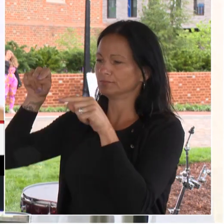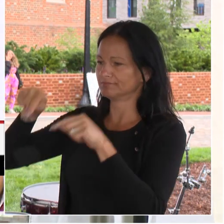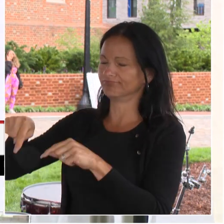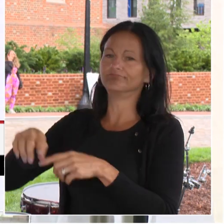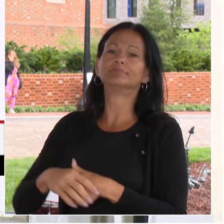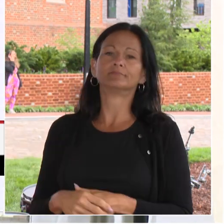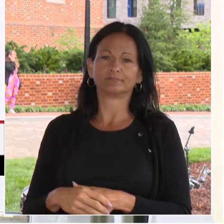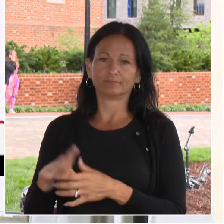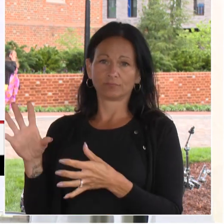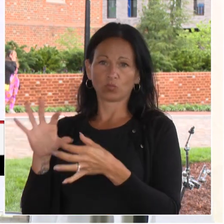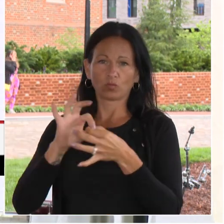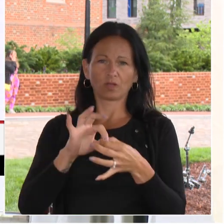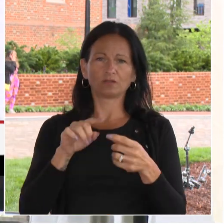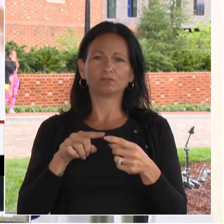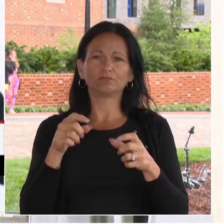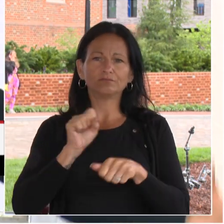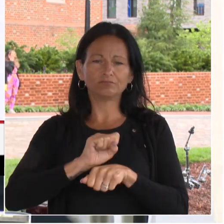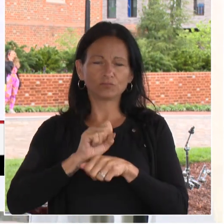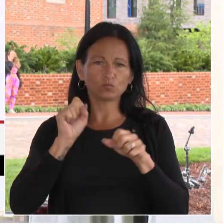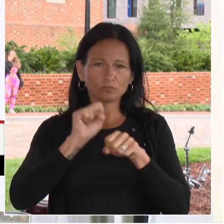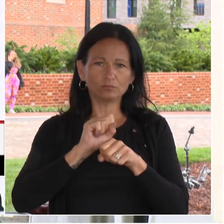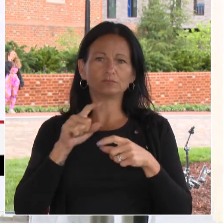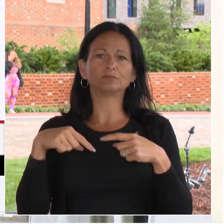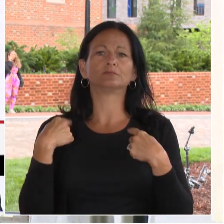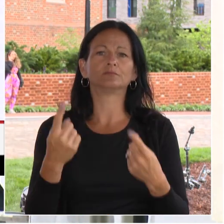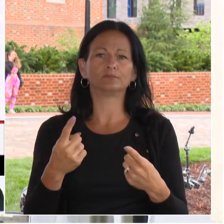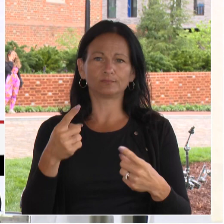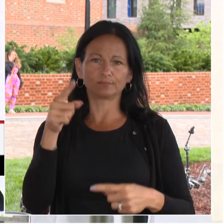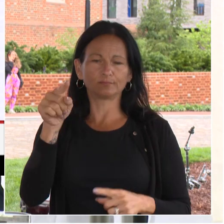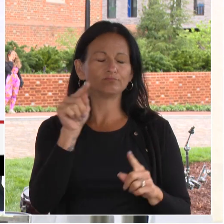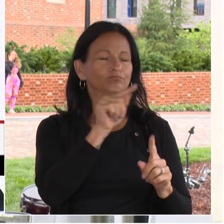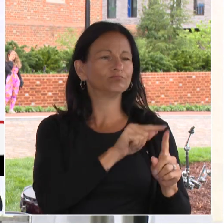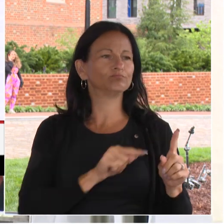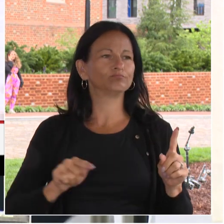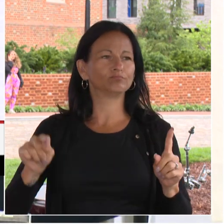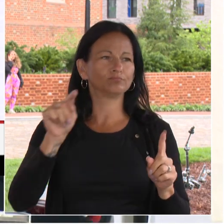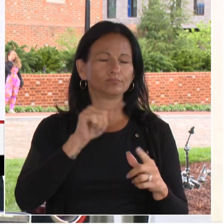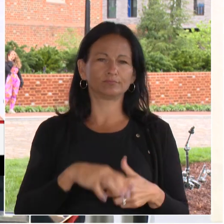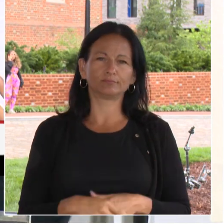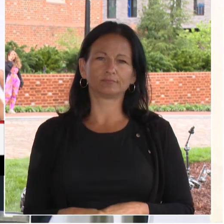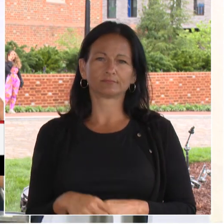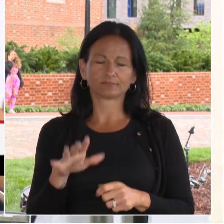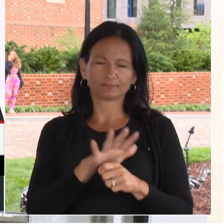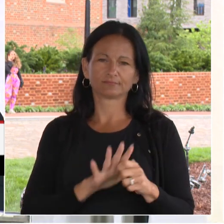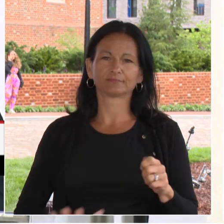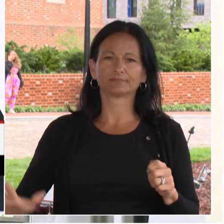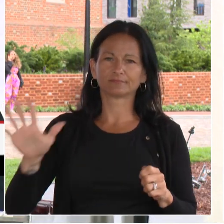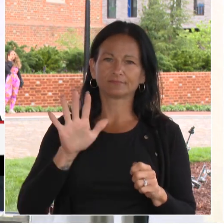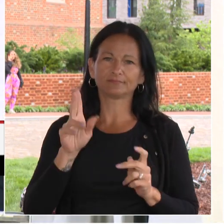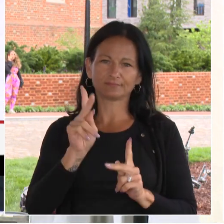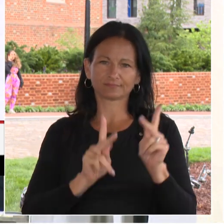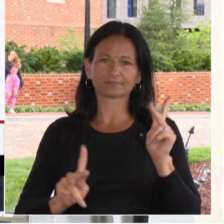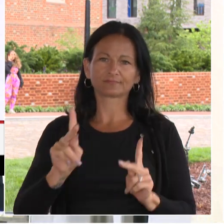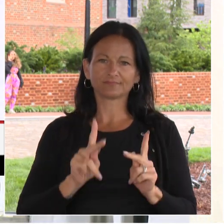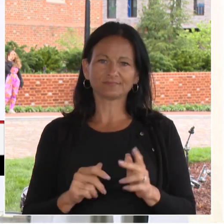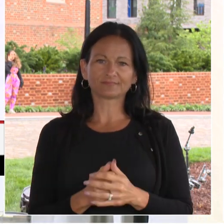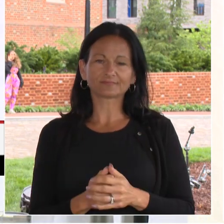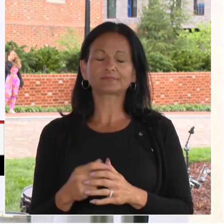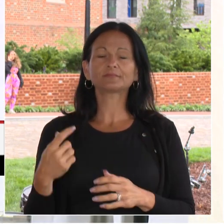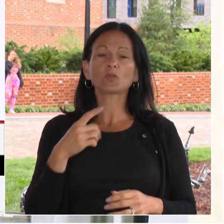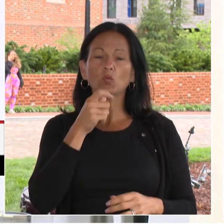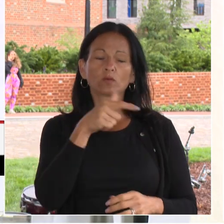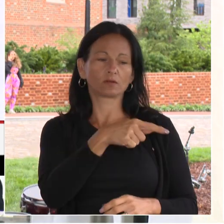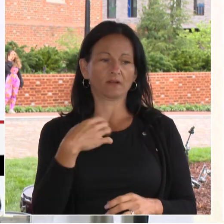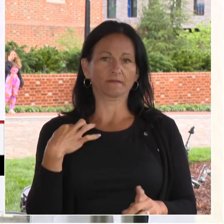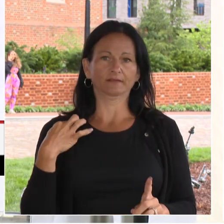the confines of the City Ridge property. It goes out to the community, to the group of volunteers that I've been fortunate to work with in Glover